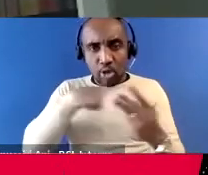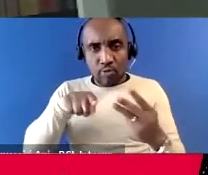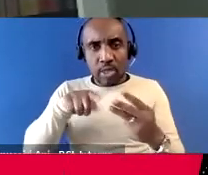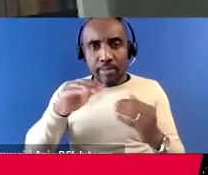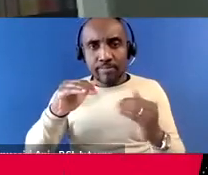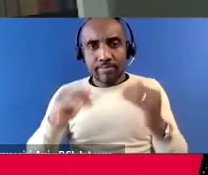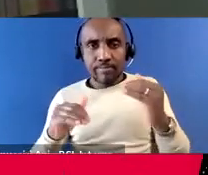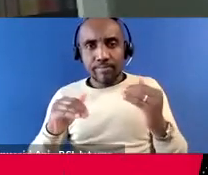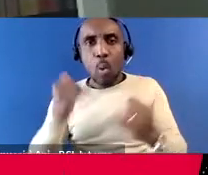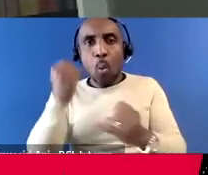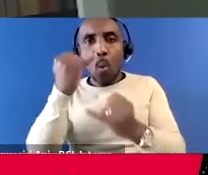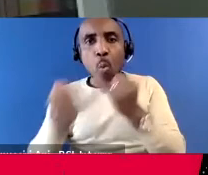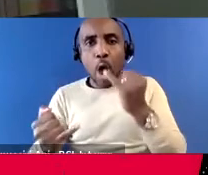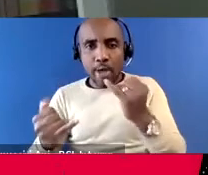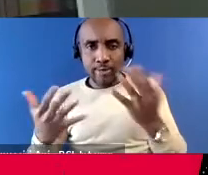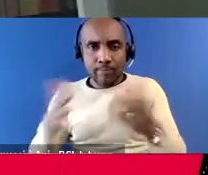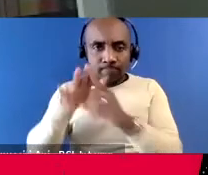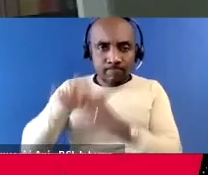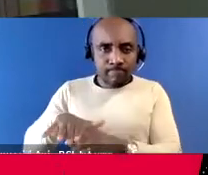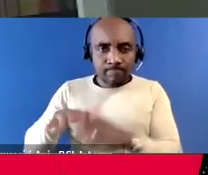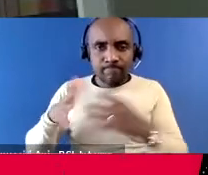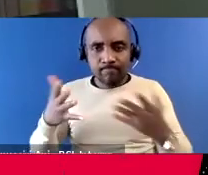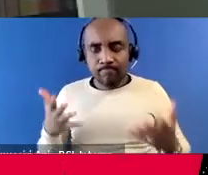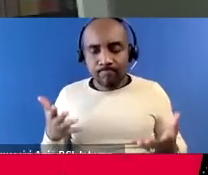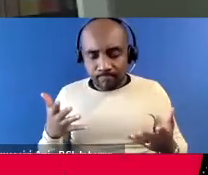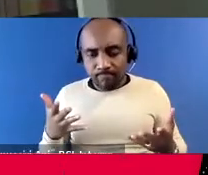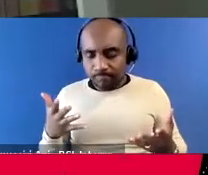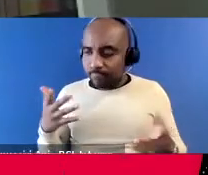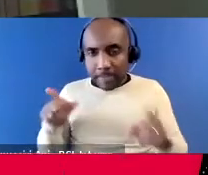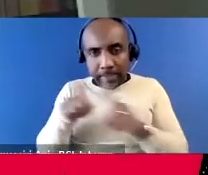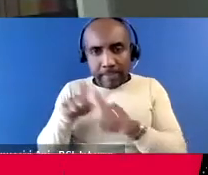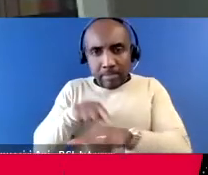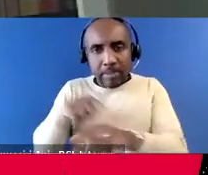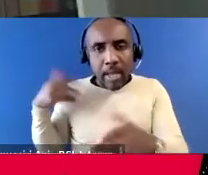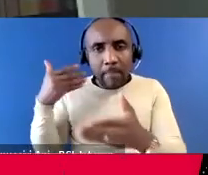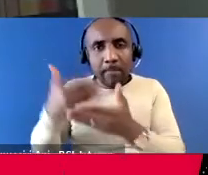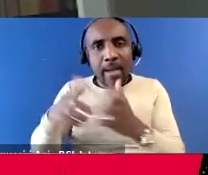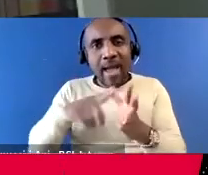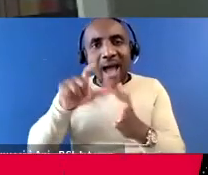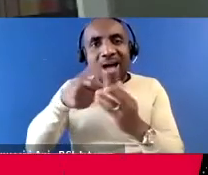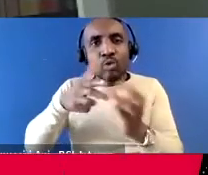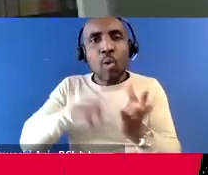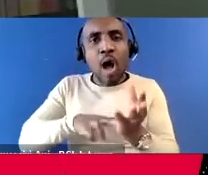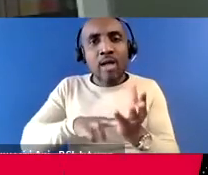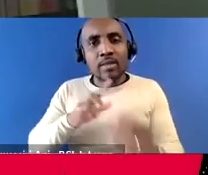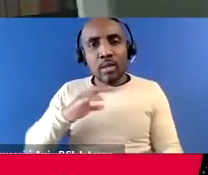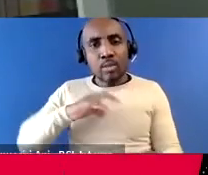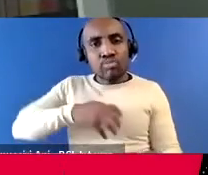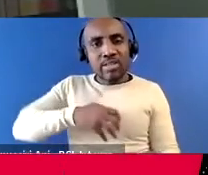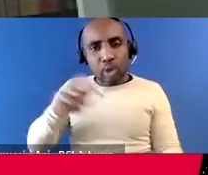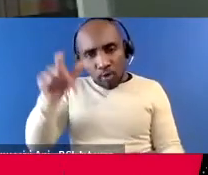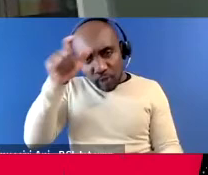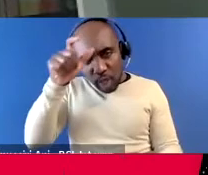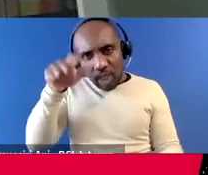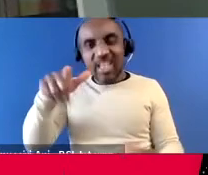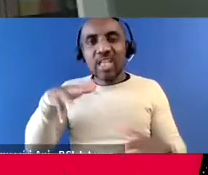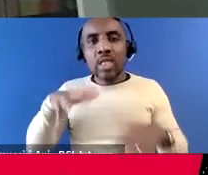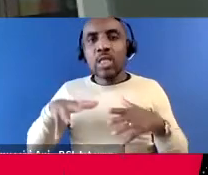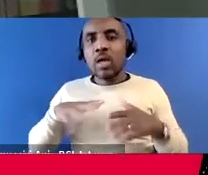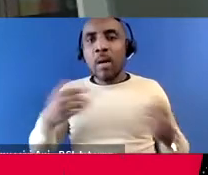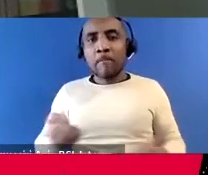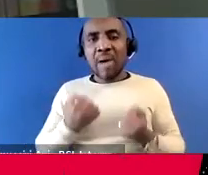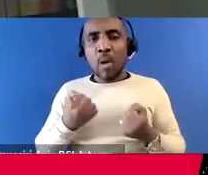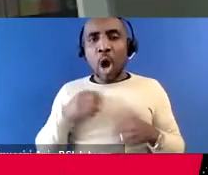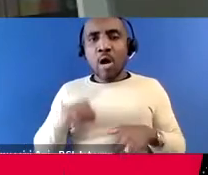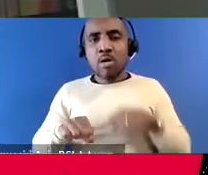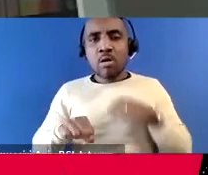time, the way that this has been possible is through President Erdogan's steps to consolidate his own power and entrench